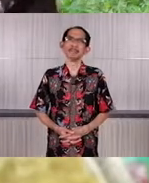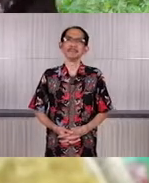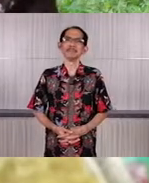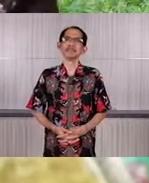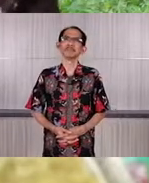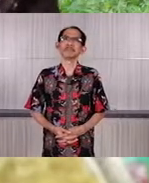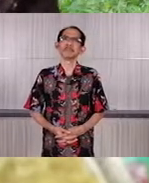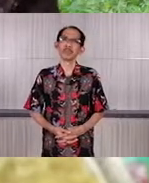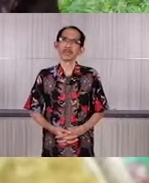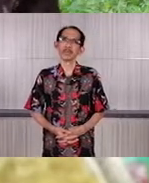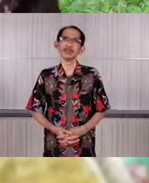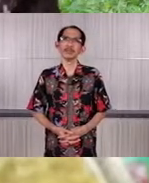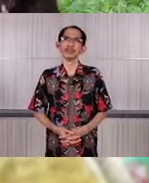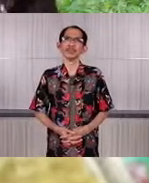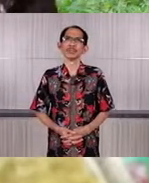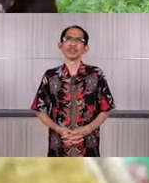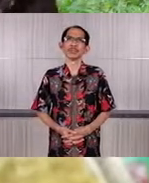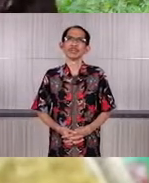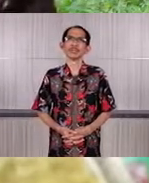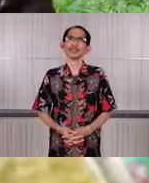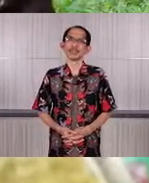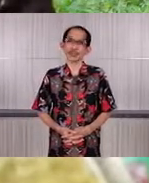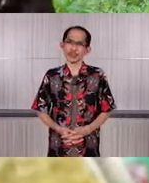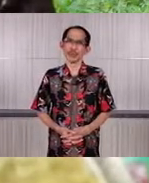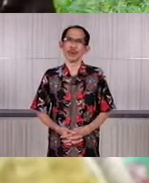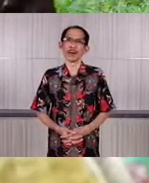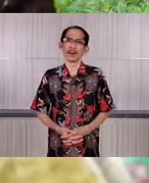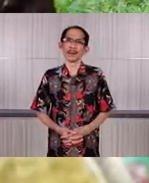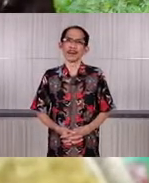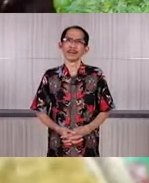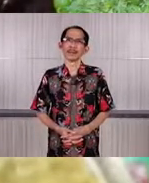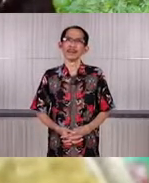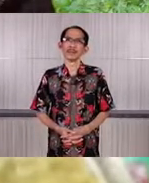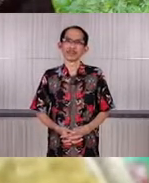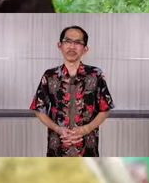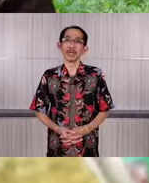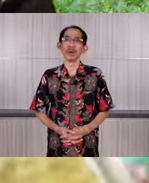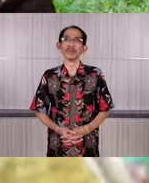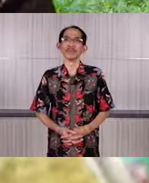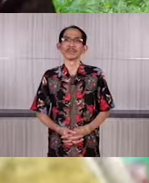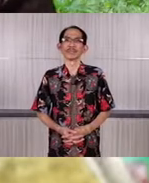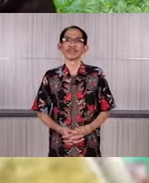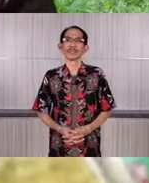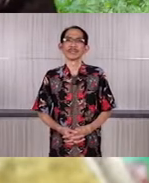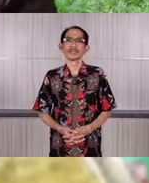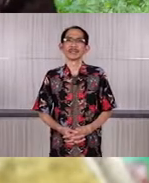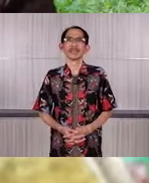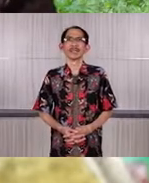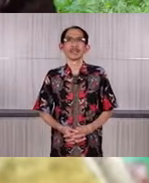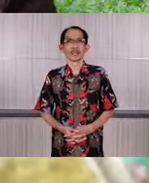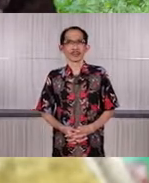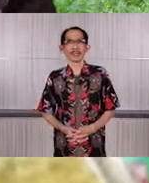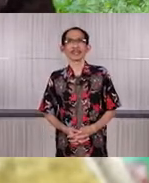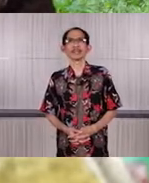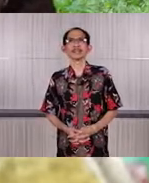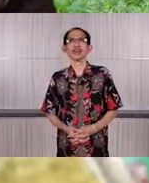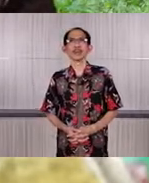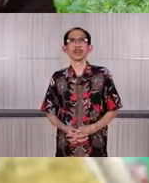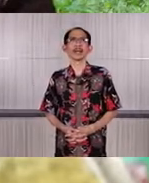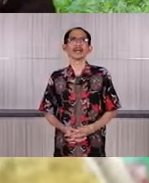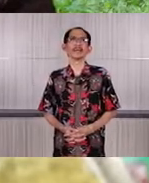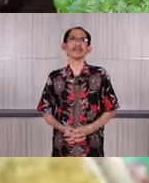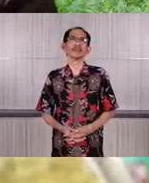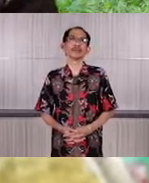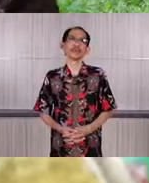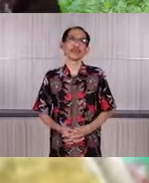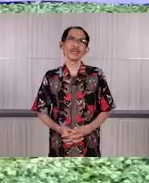come be with you, that you are beloved. Notice the